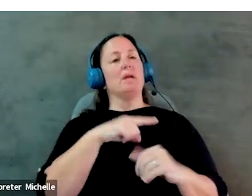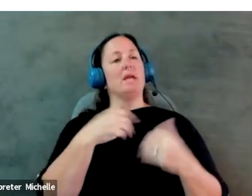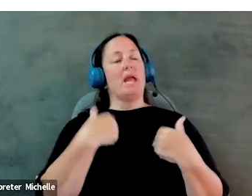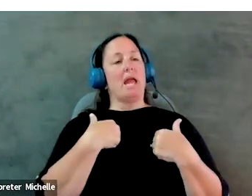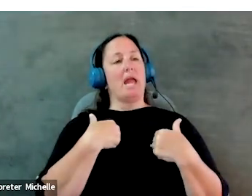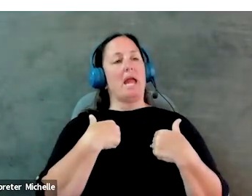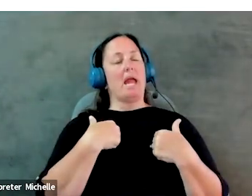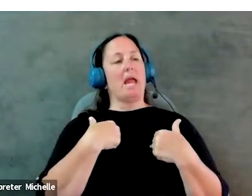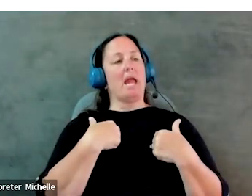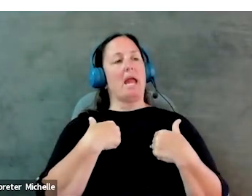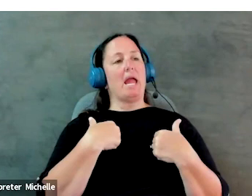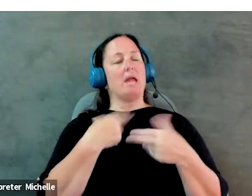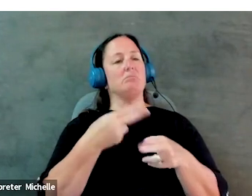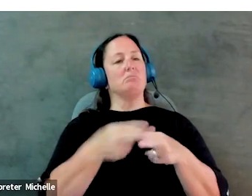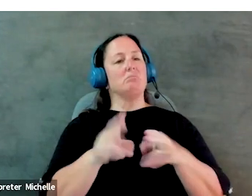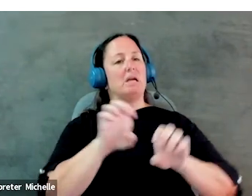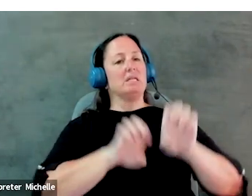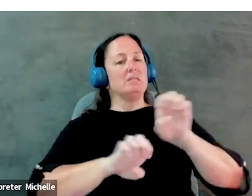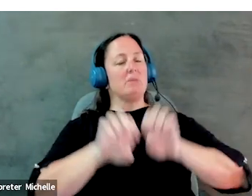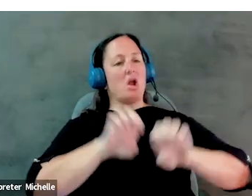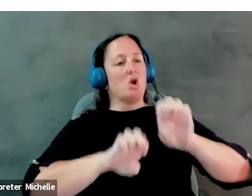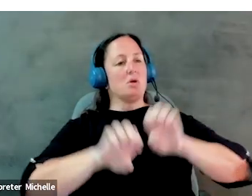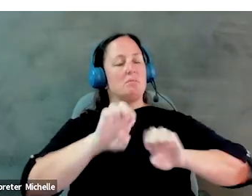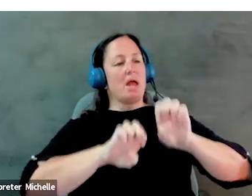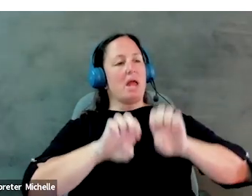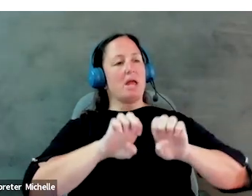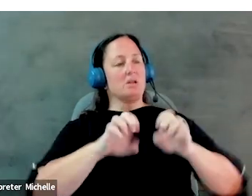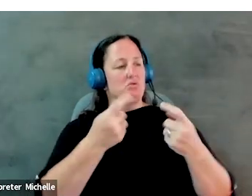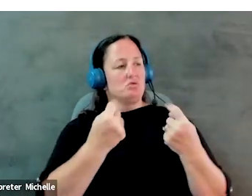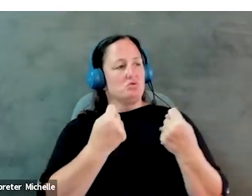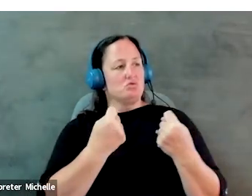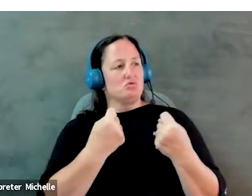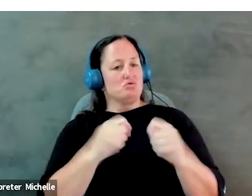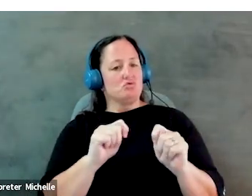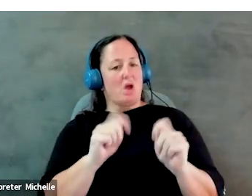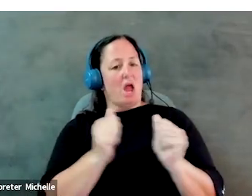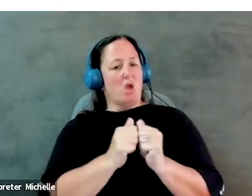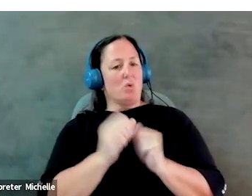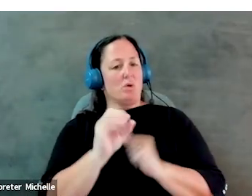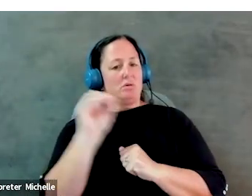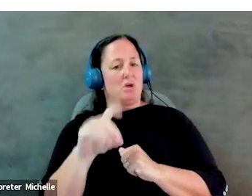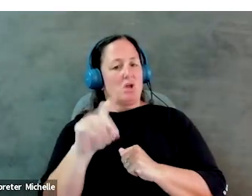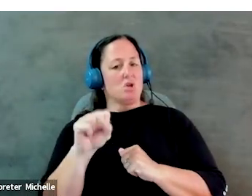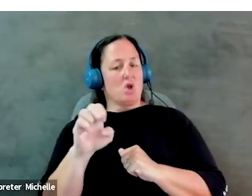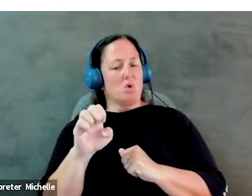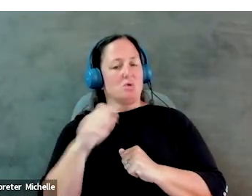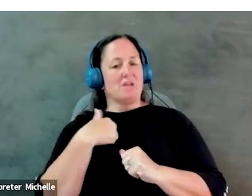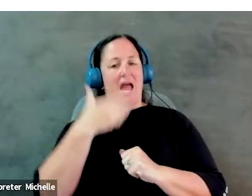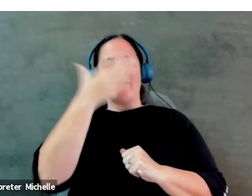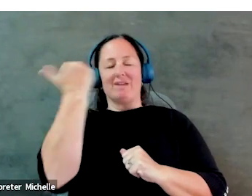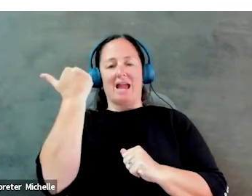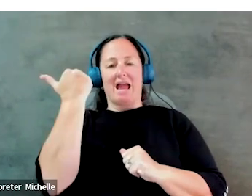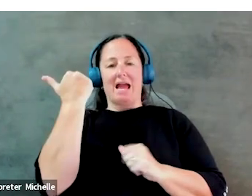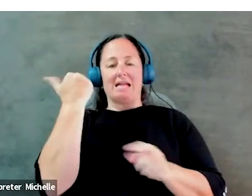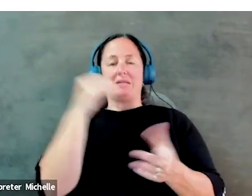we held a small experiment to try an experiment with the dosage, and